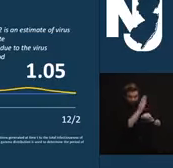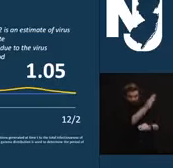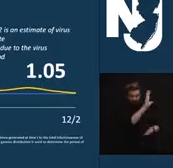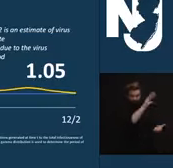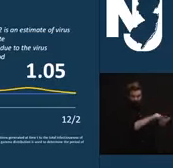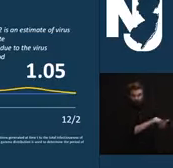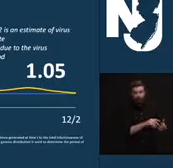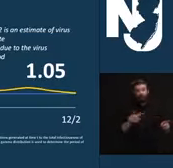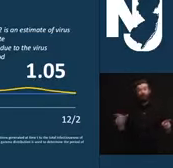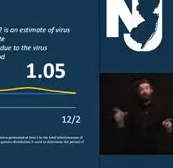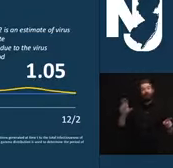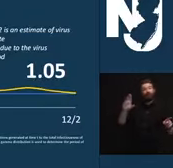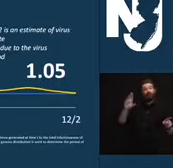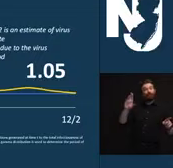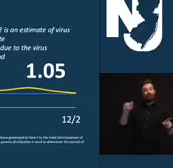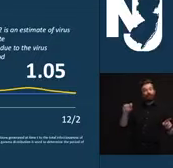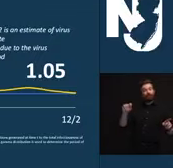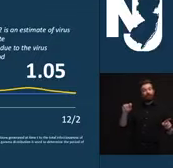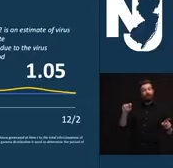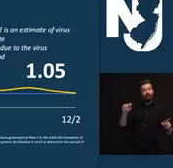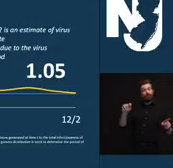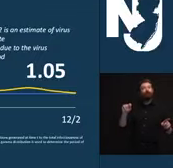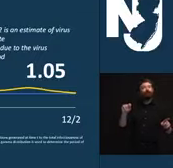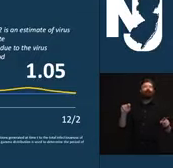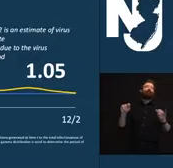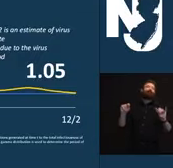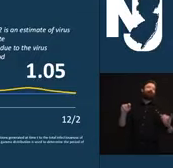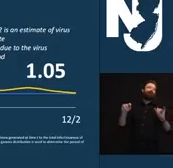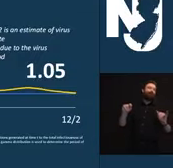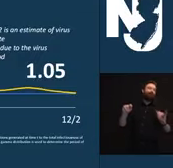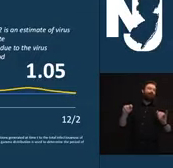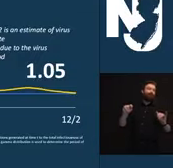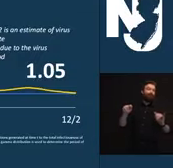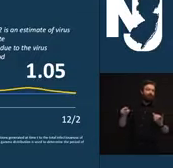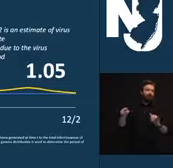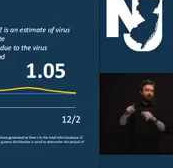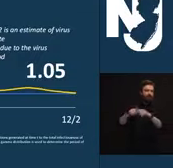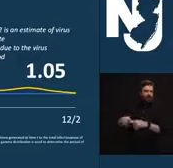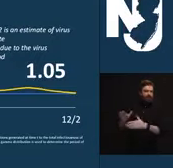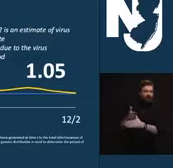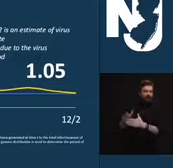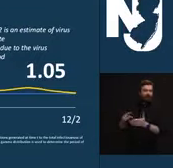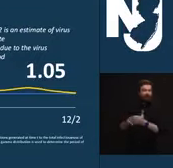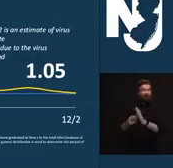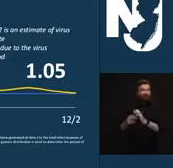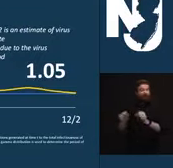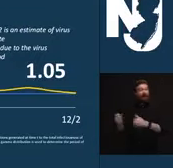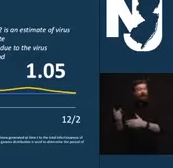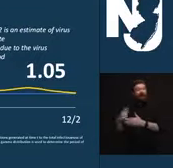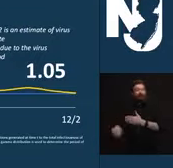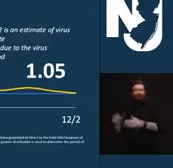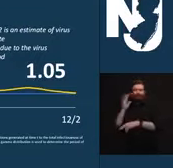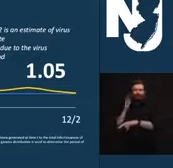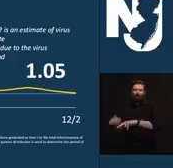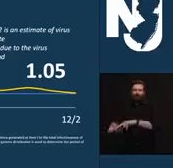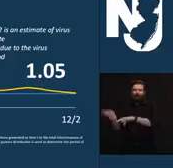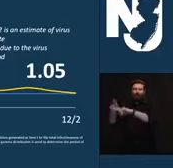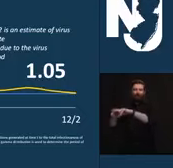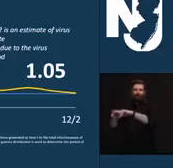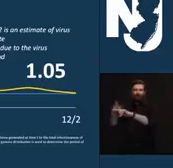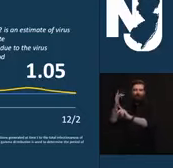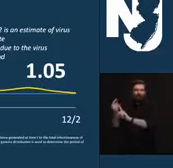unfortunately, is going to start to creep up again. We shall see. Getting that under 1 is a huge